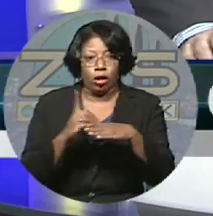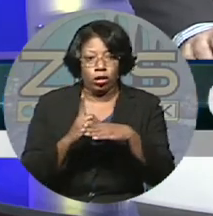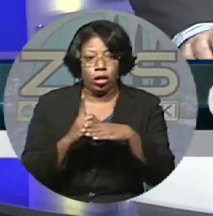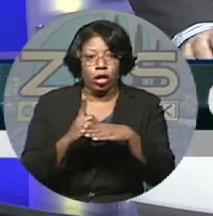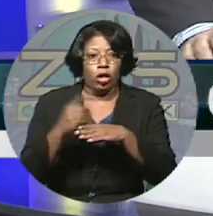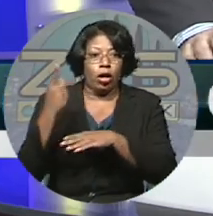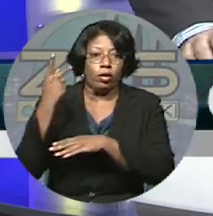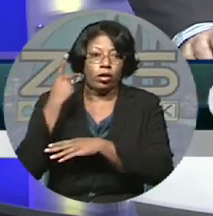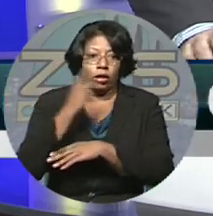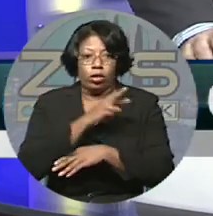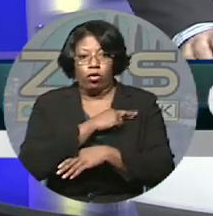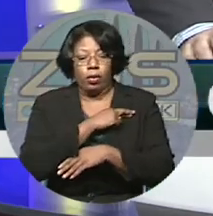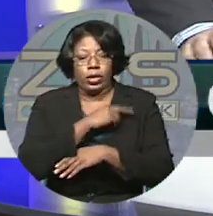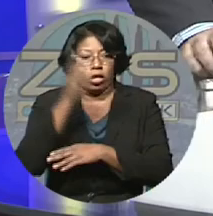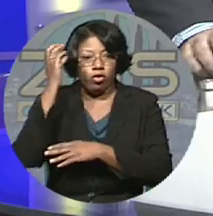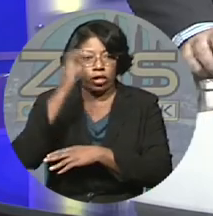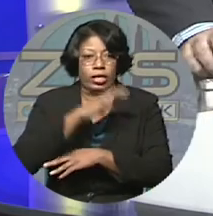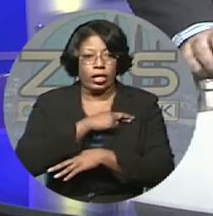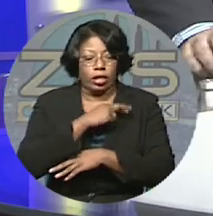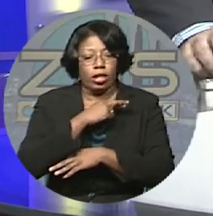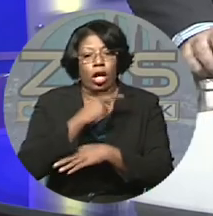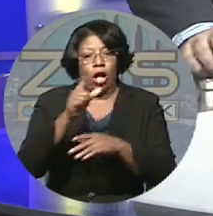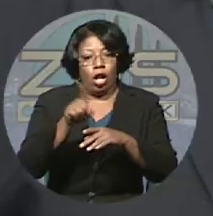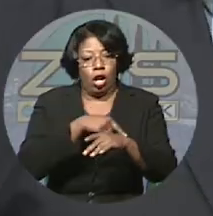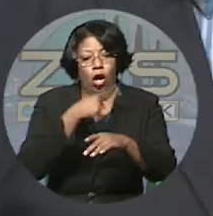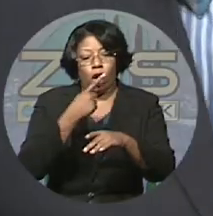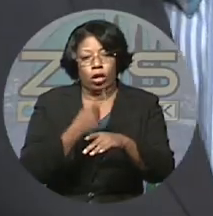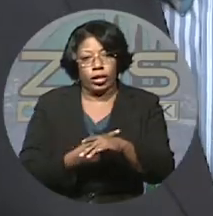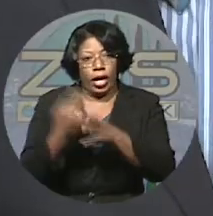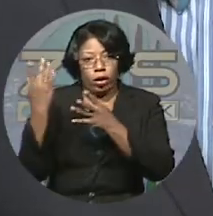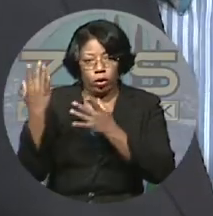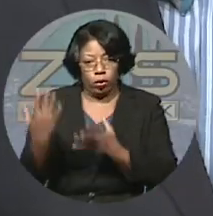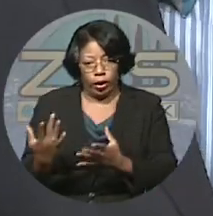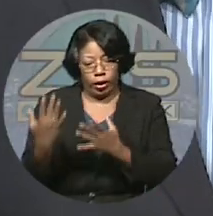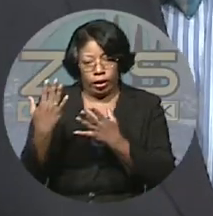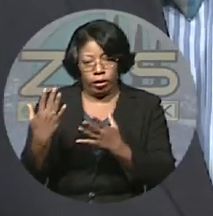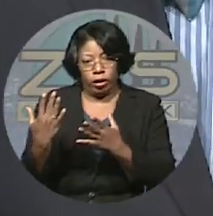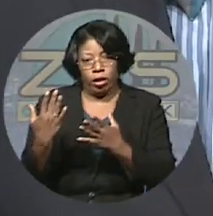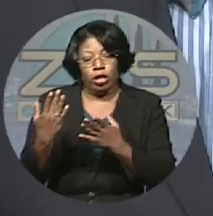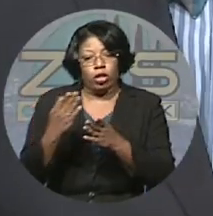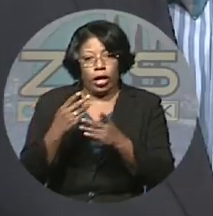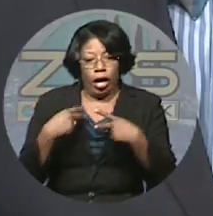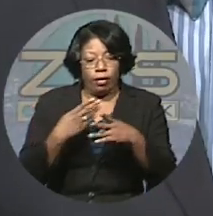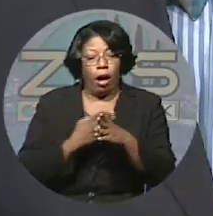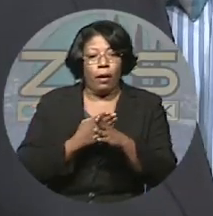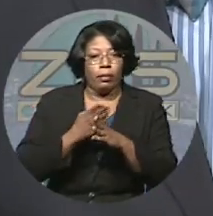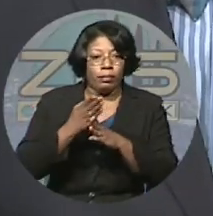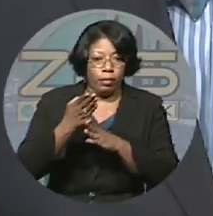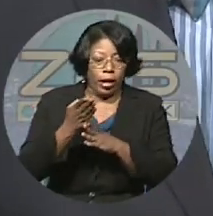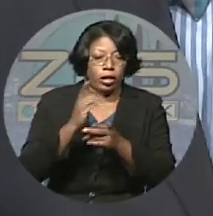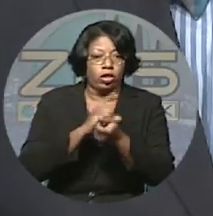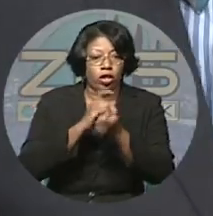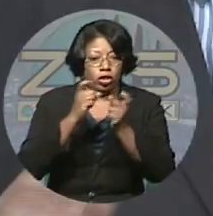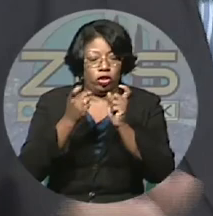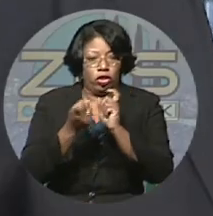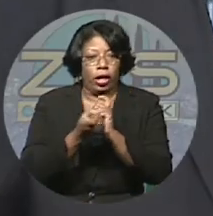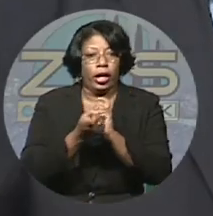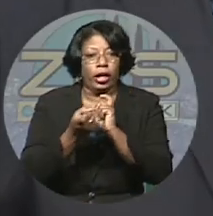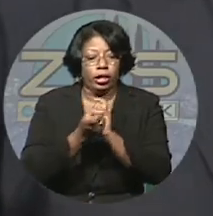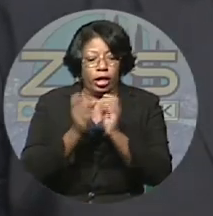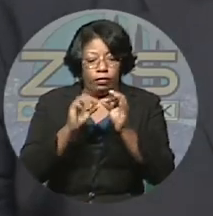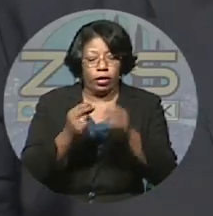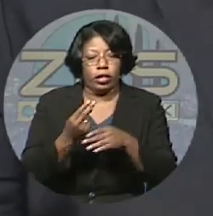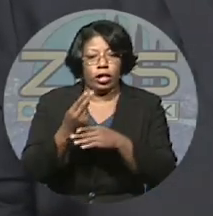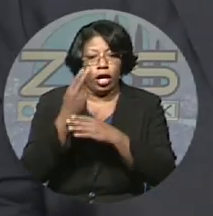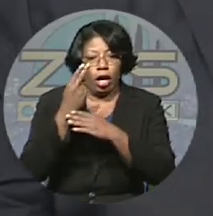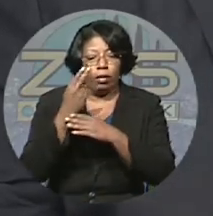for joining us. It's been a long time coming, but a major facelift is on the way for Potter's Key Dock. Cleopatra Murphy tonight tells us about the scope of the